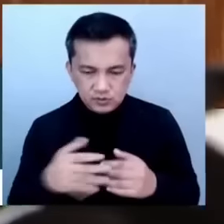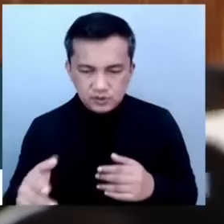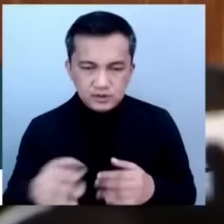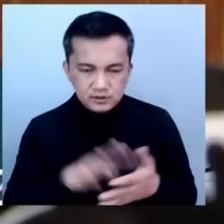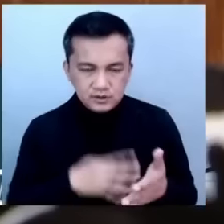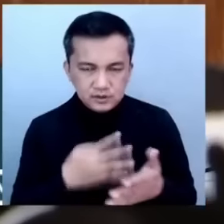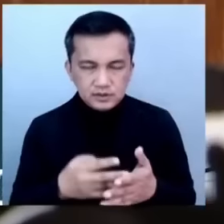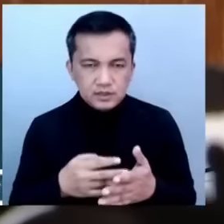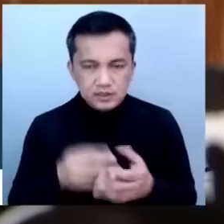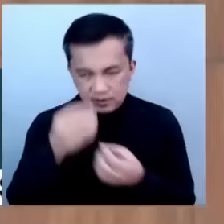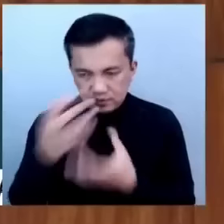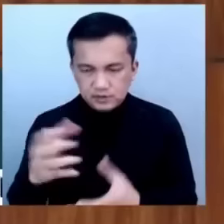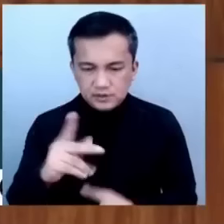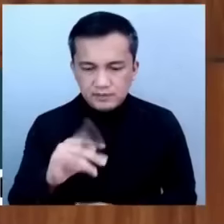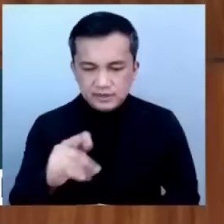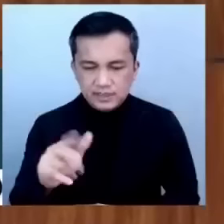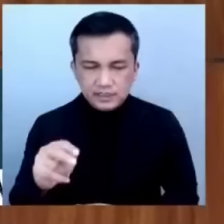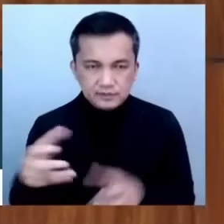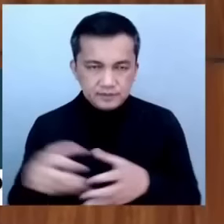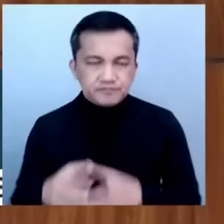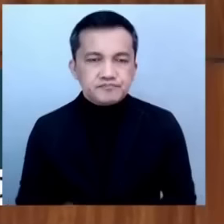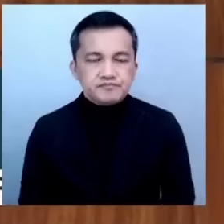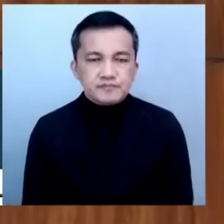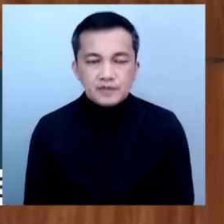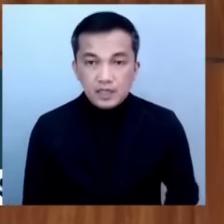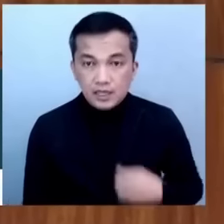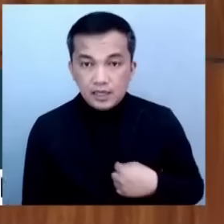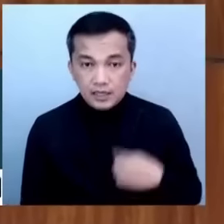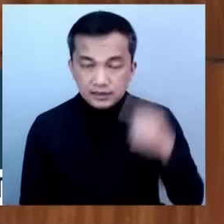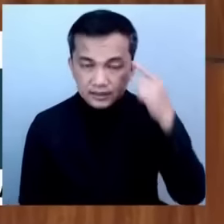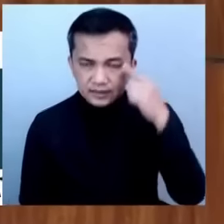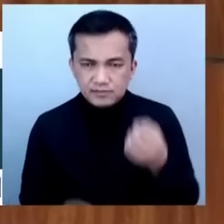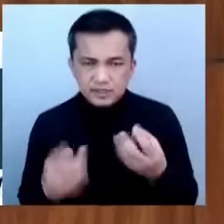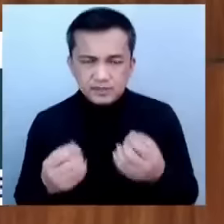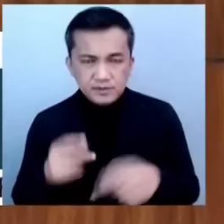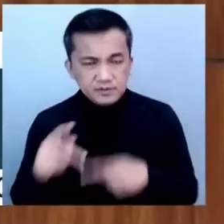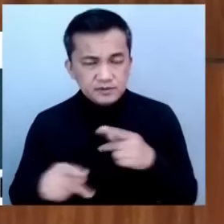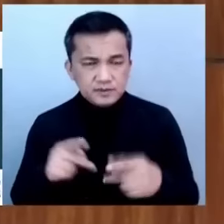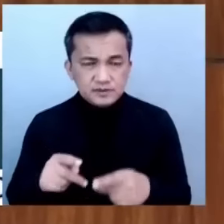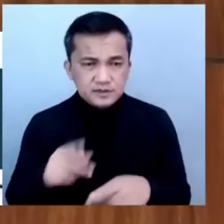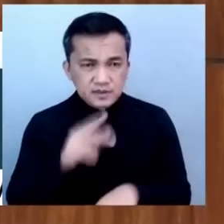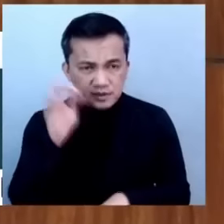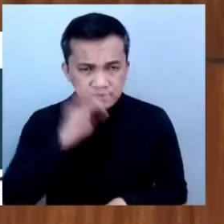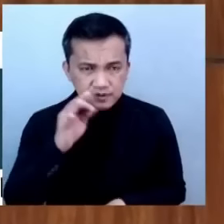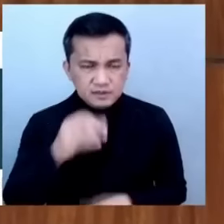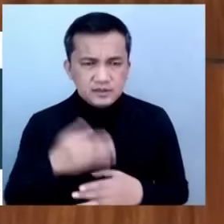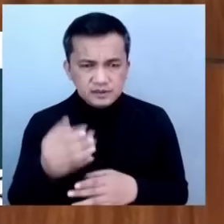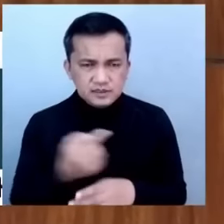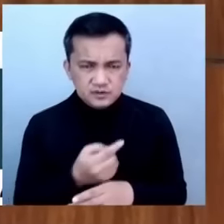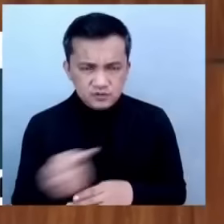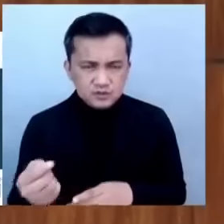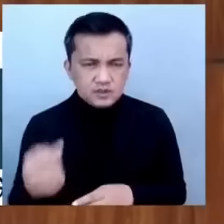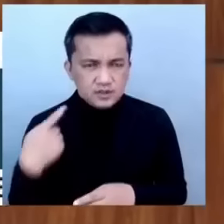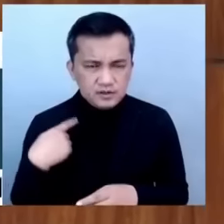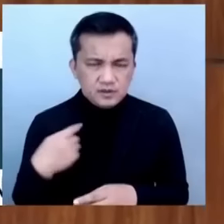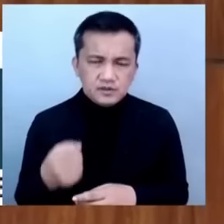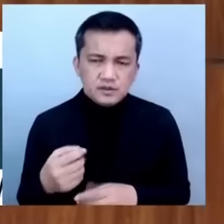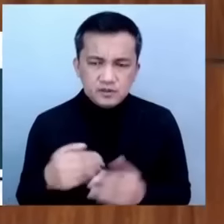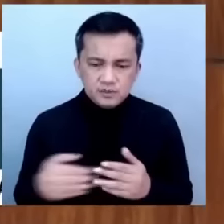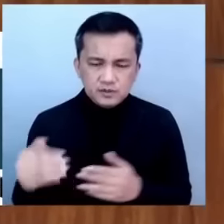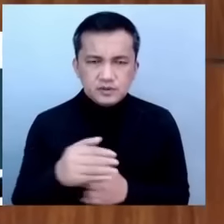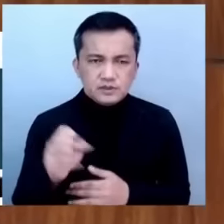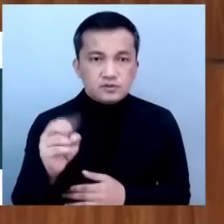by Kabataan party list. I think most of the country, I think by next week, we must have already achieved the 12%, beyond the